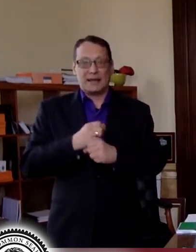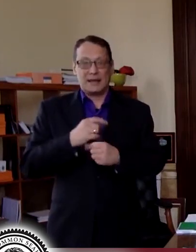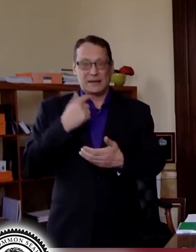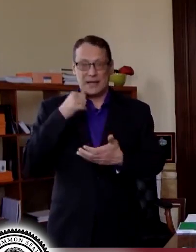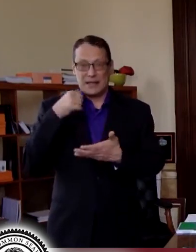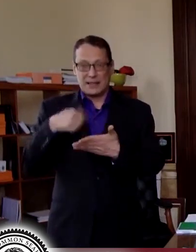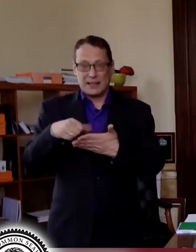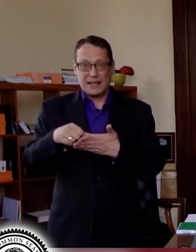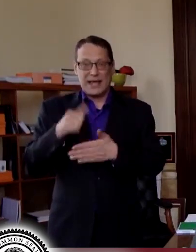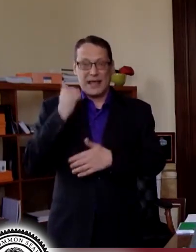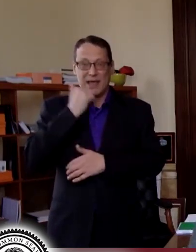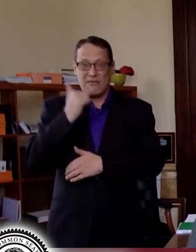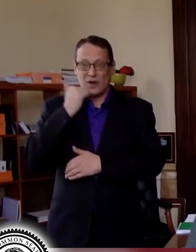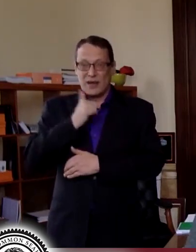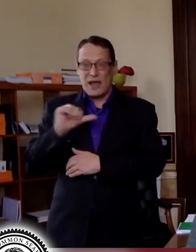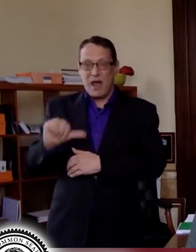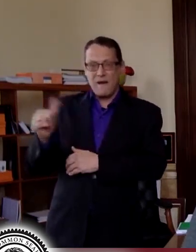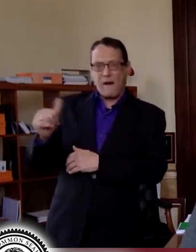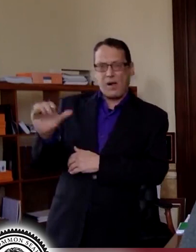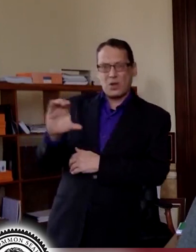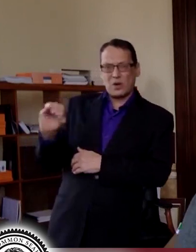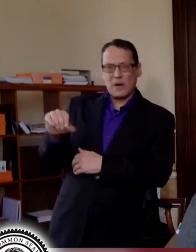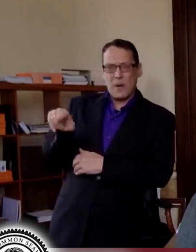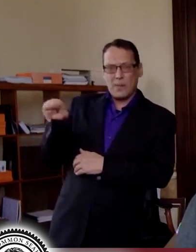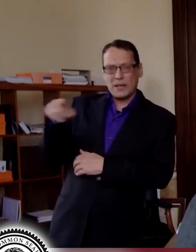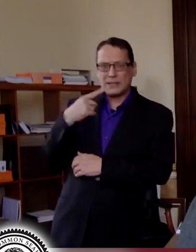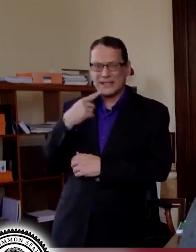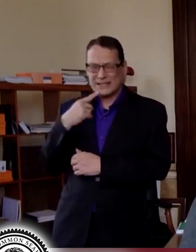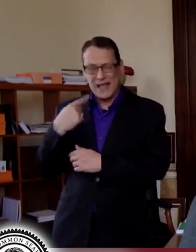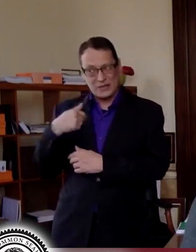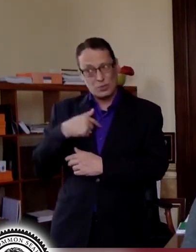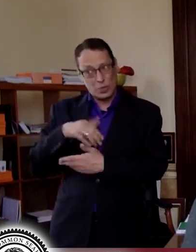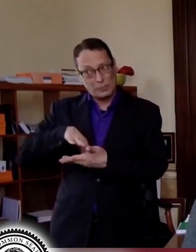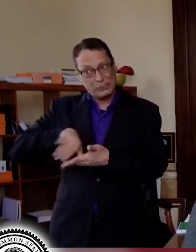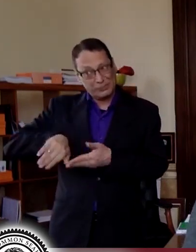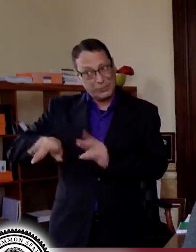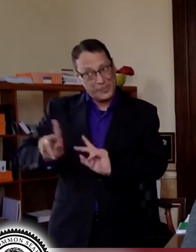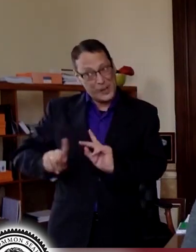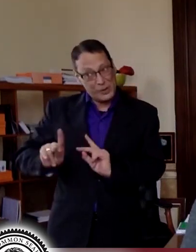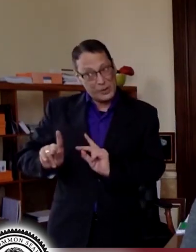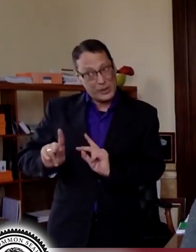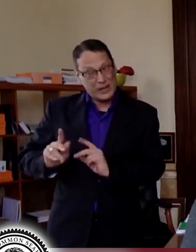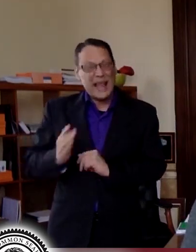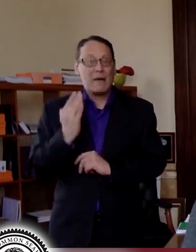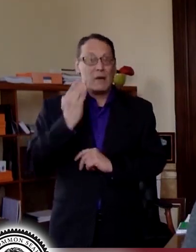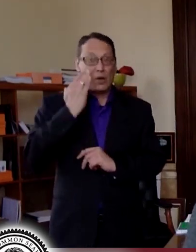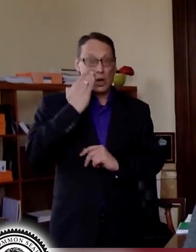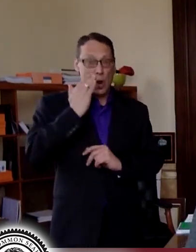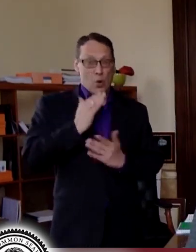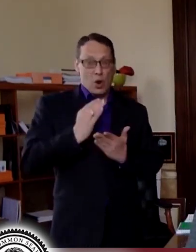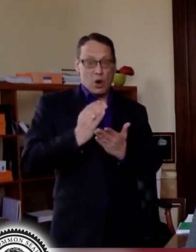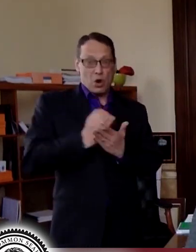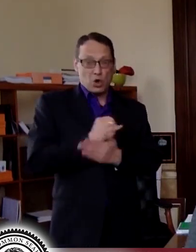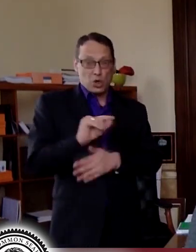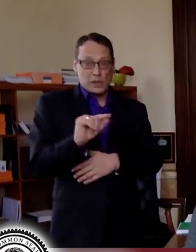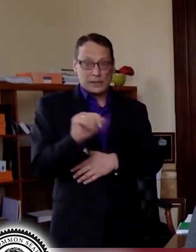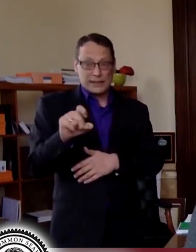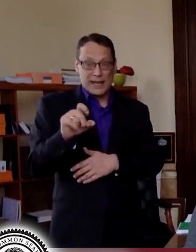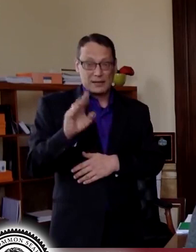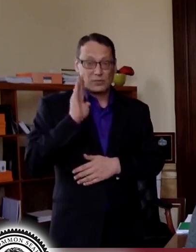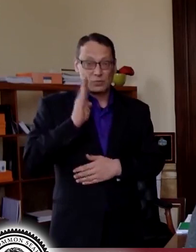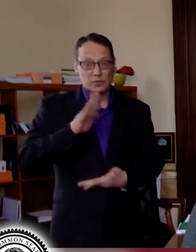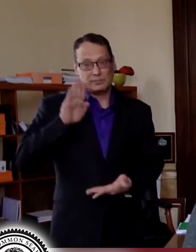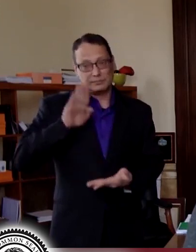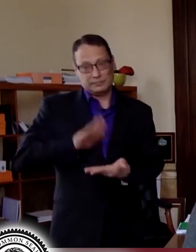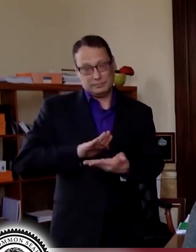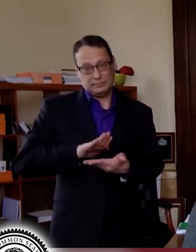from another company who says we're laying off X number of workers. So we know that our earnings tax is going to be down, and